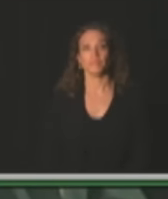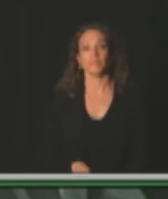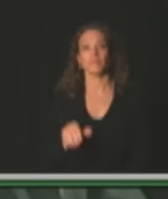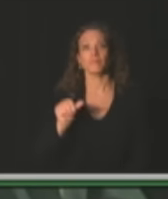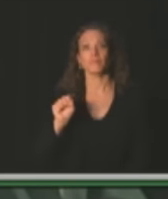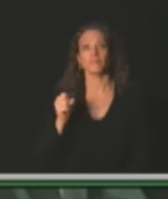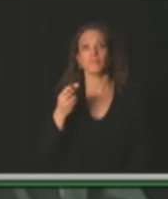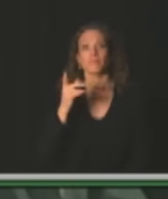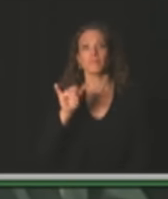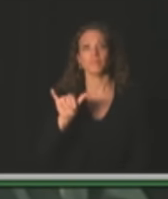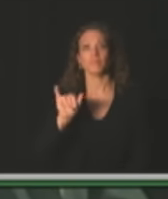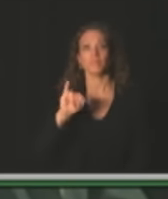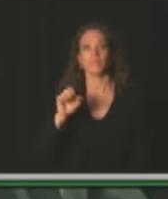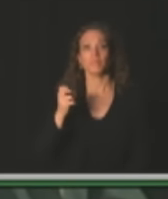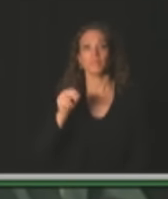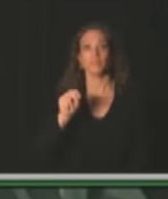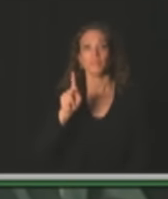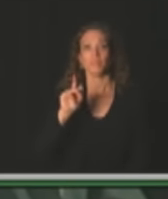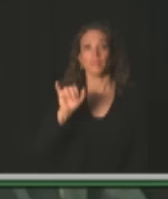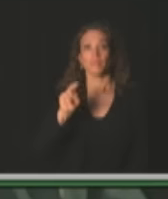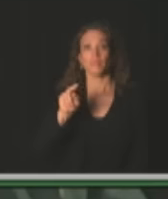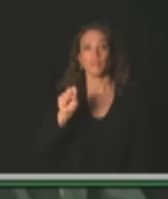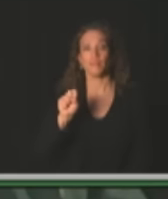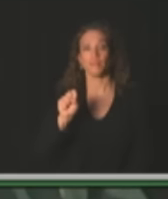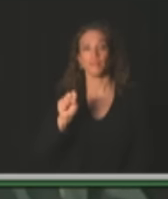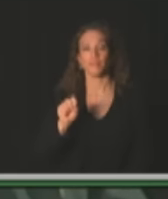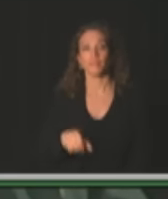Ashley Jenkins,